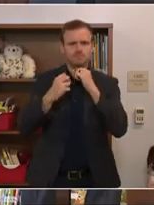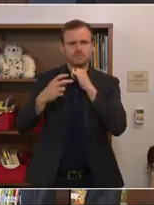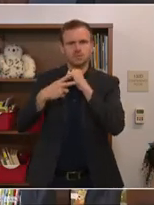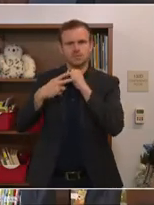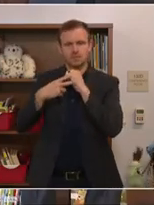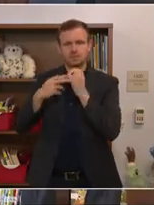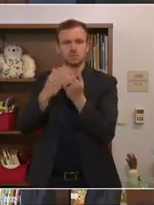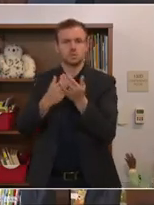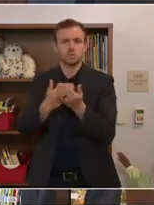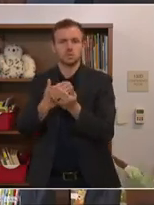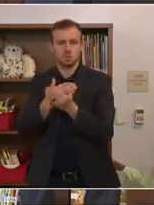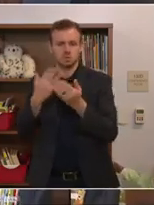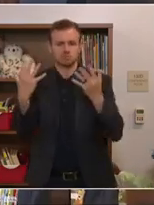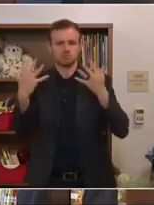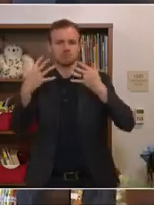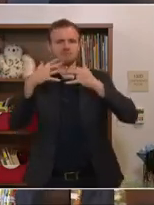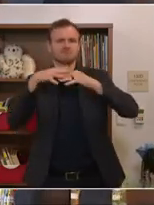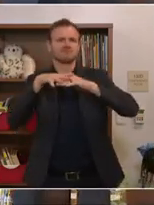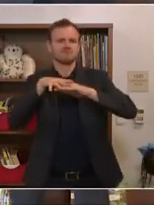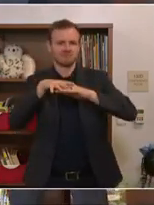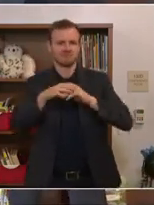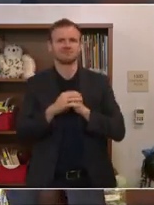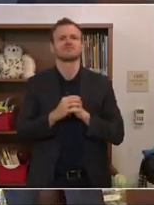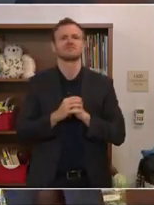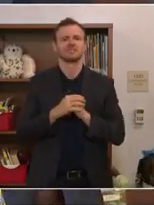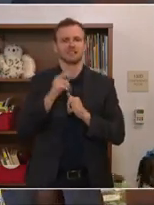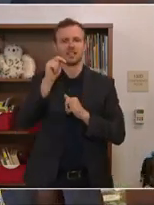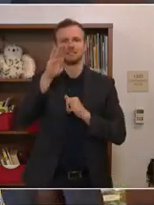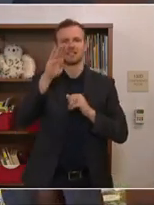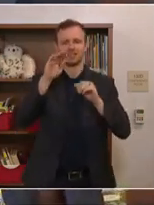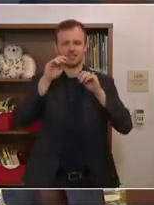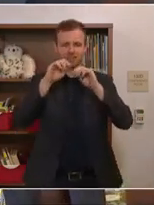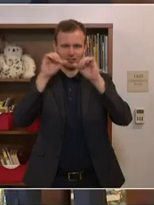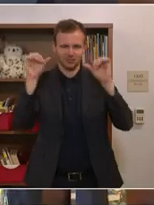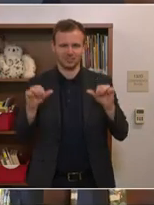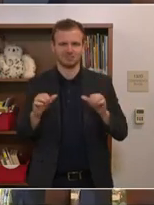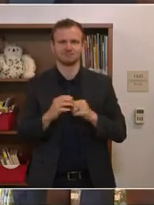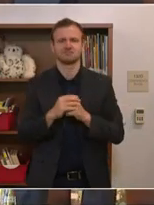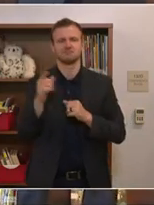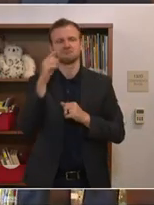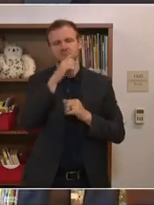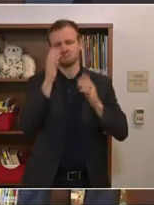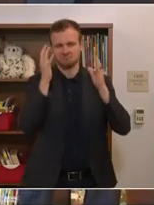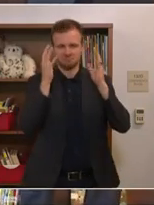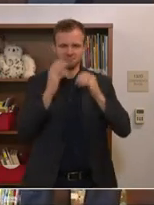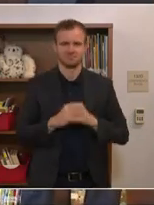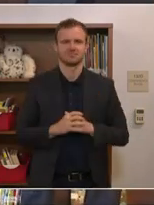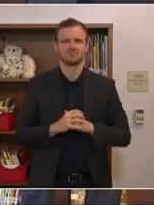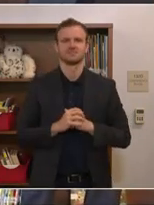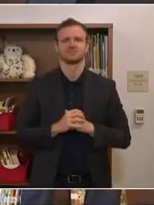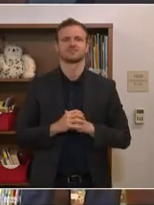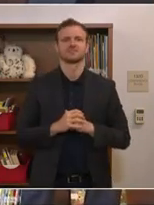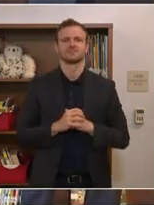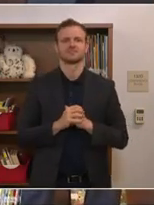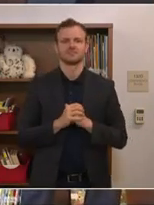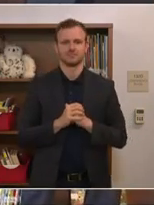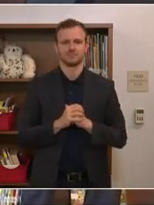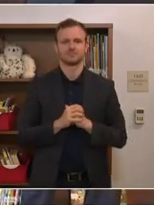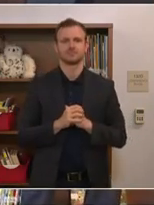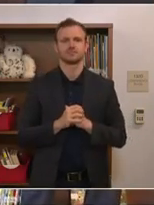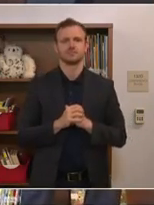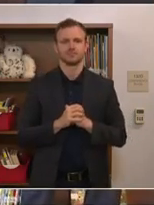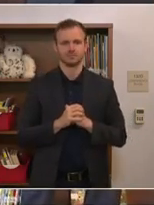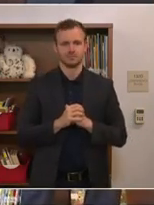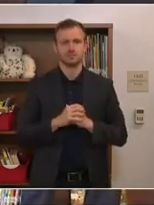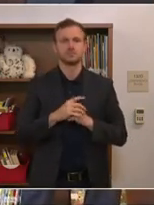MB Architecture. Raise your hand. All right. And then last but not least, the folks that laid the brick and mortar and concrete and